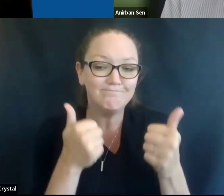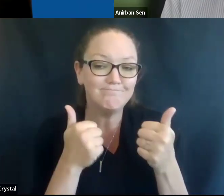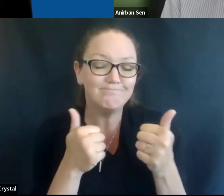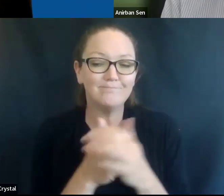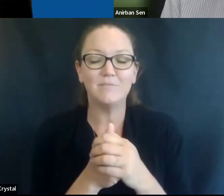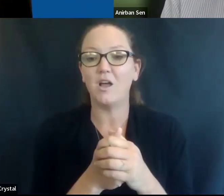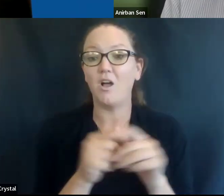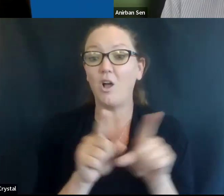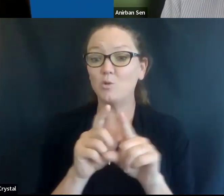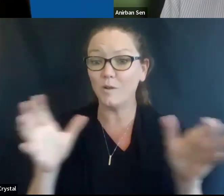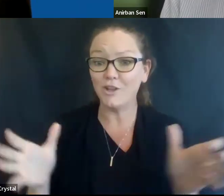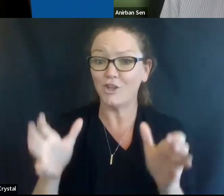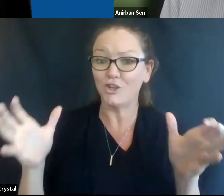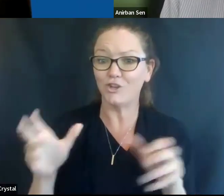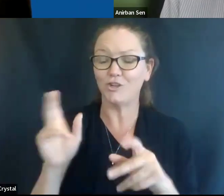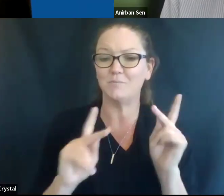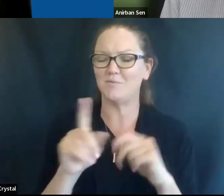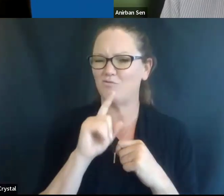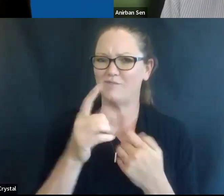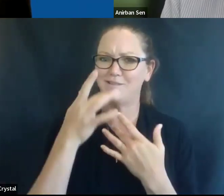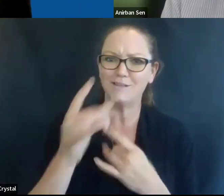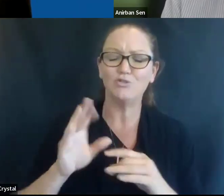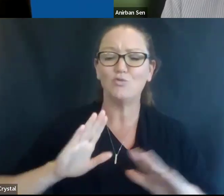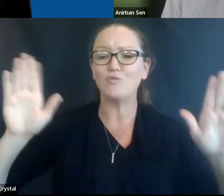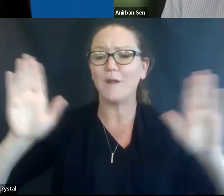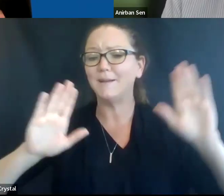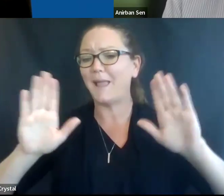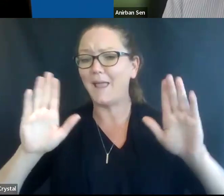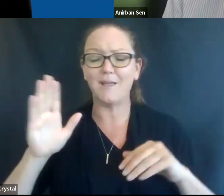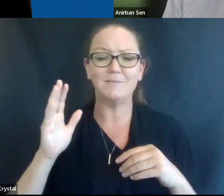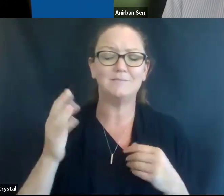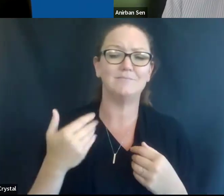is really interesting. Please raise hands, ask questions.